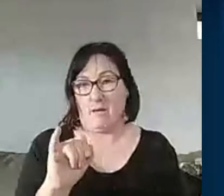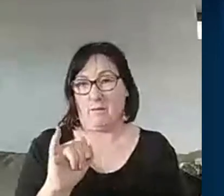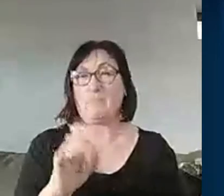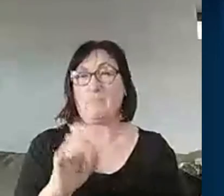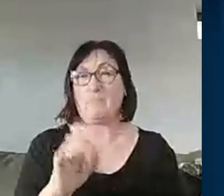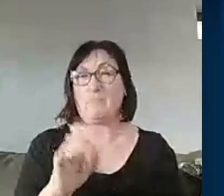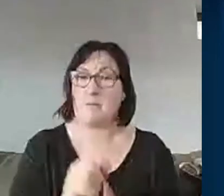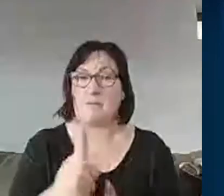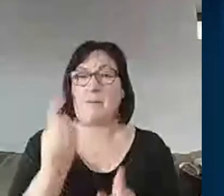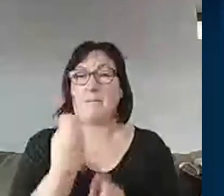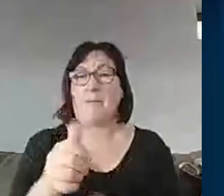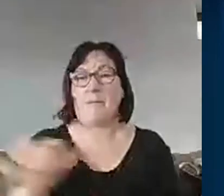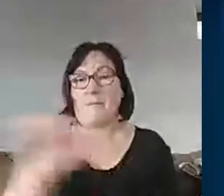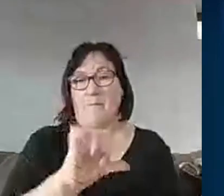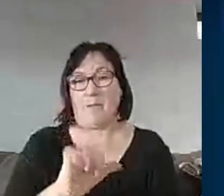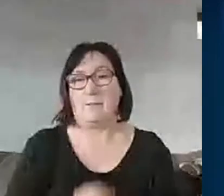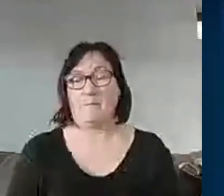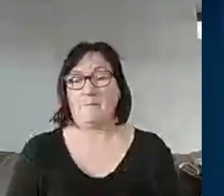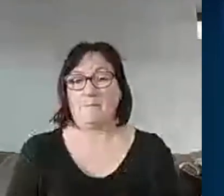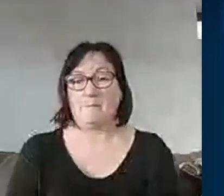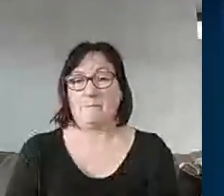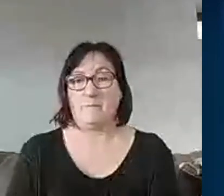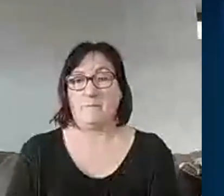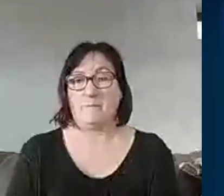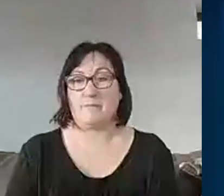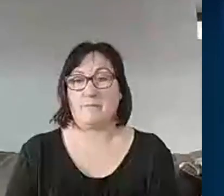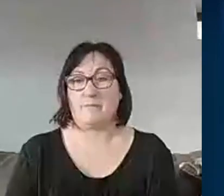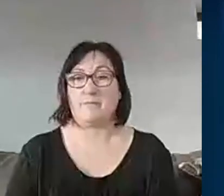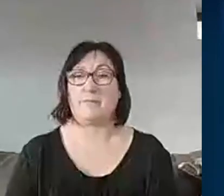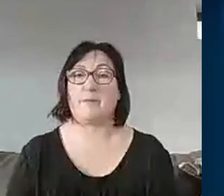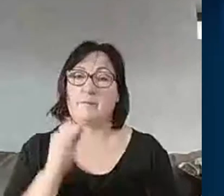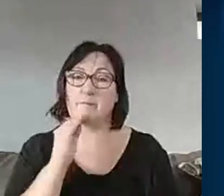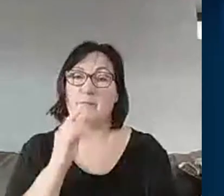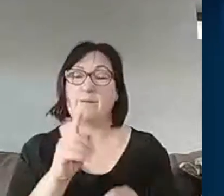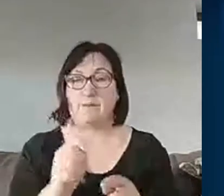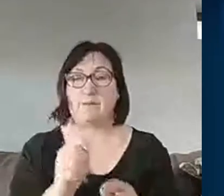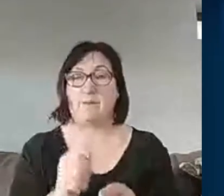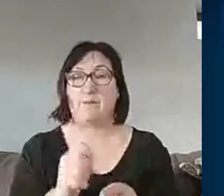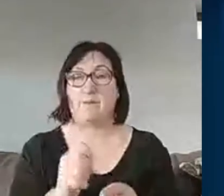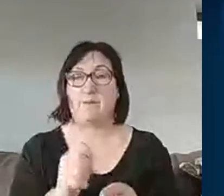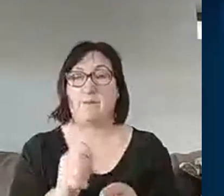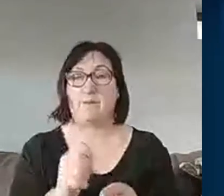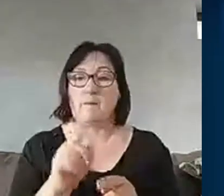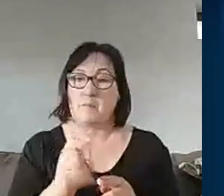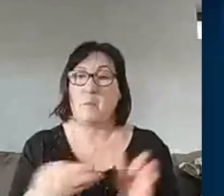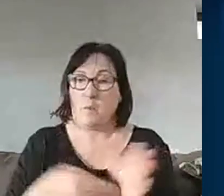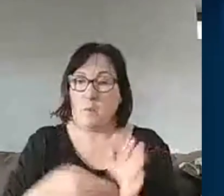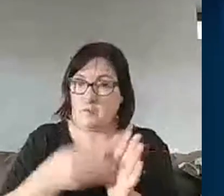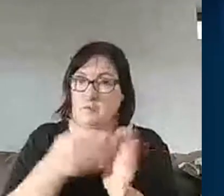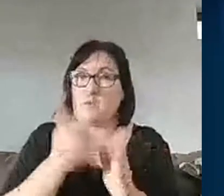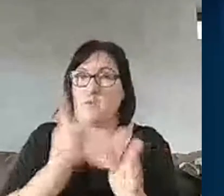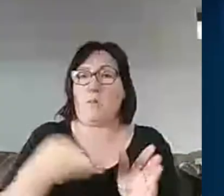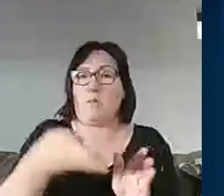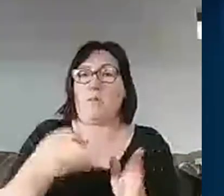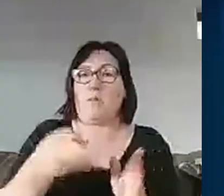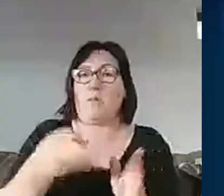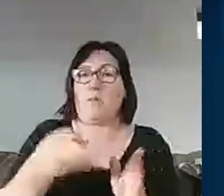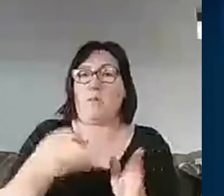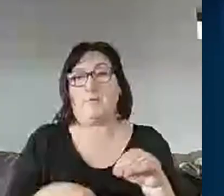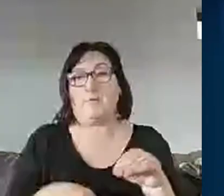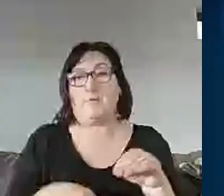So this will lead to an underpayment of employees' tax and possible interest and penalties in terms of the Tax